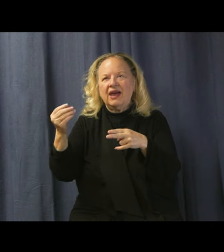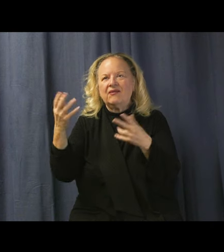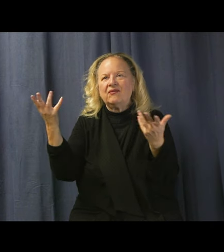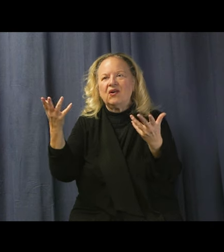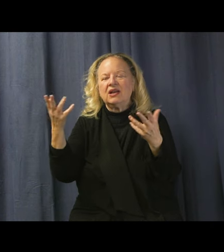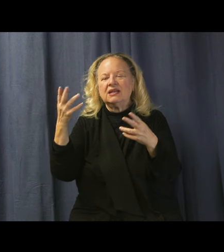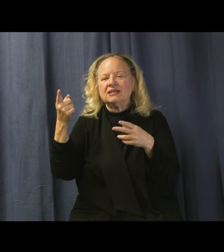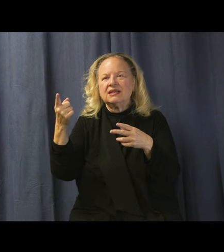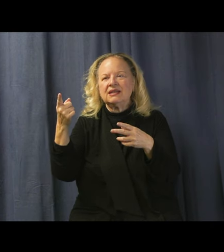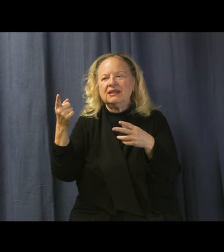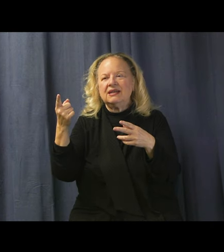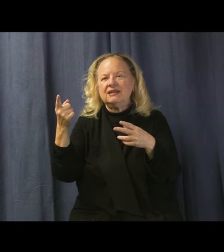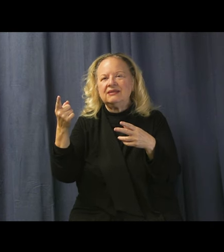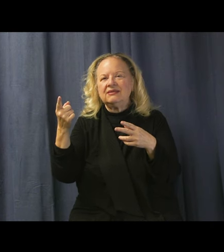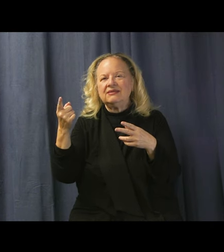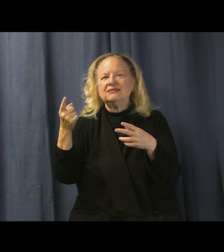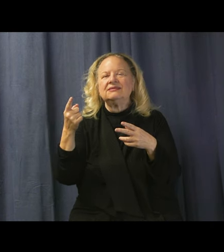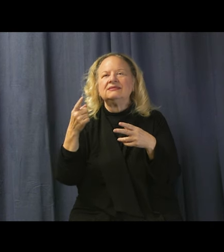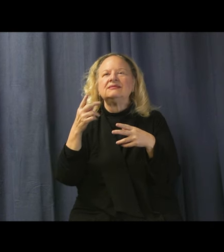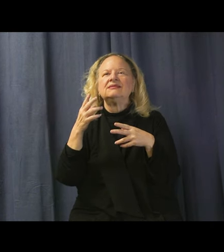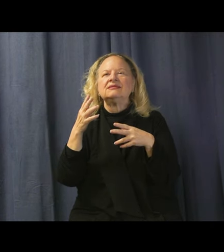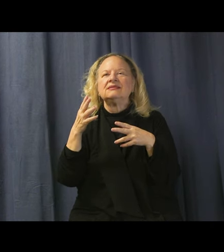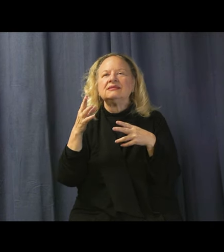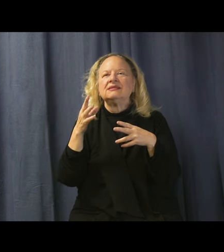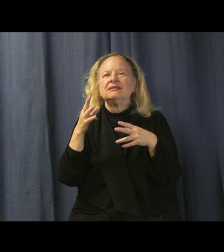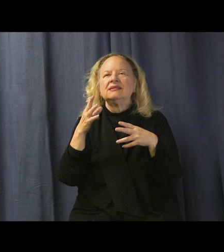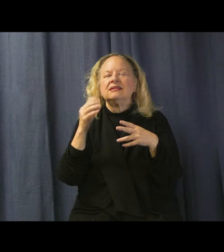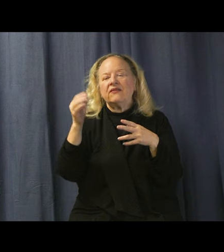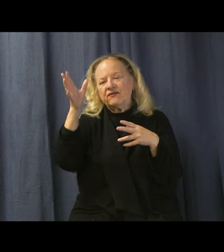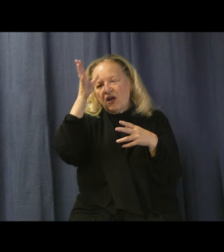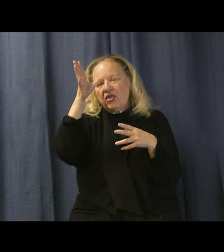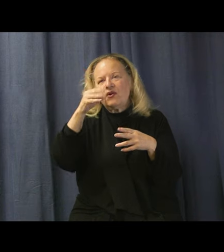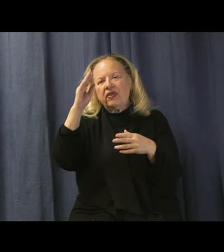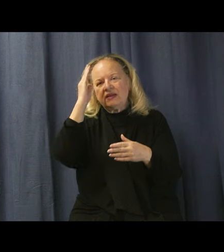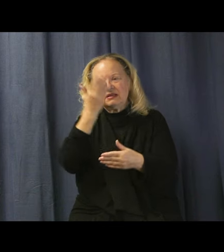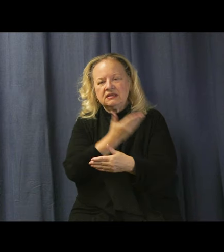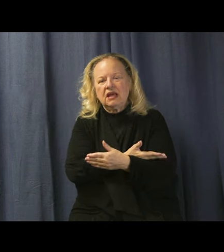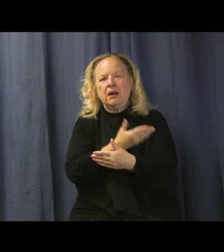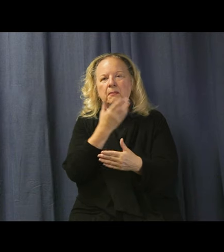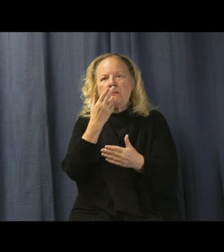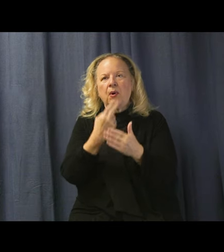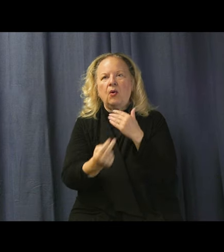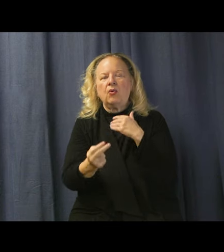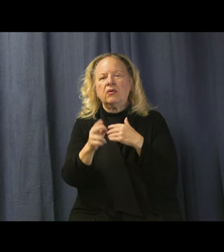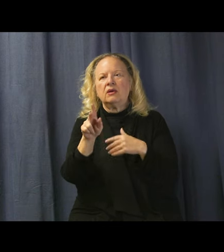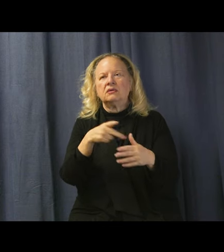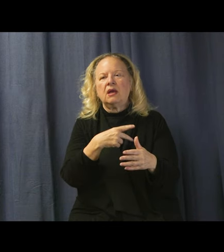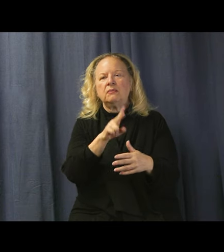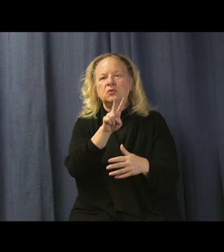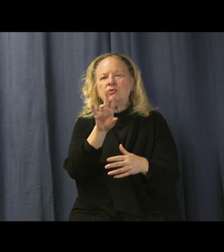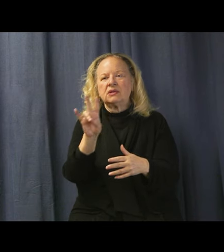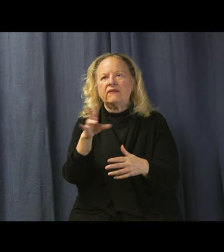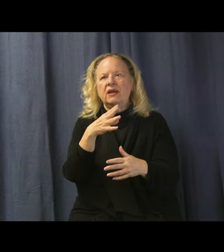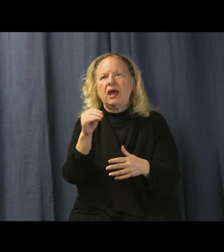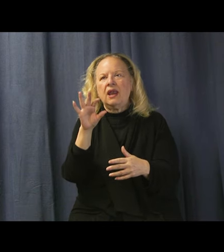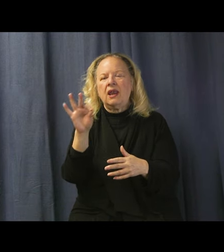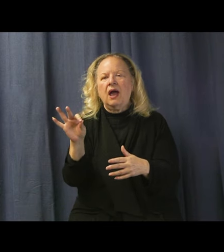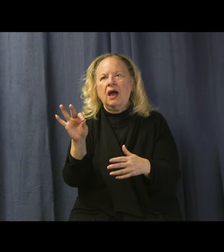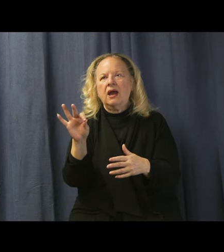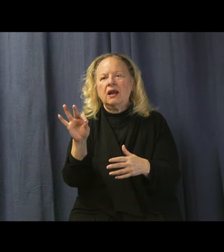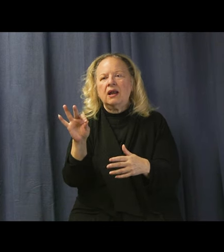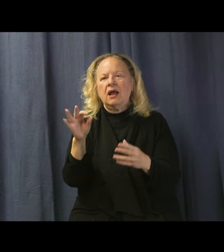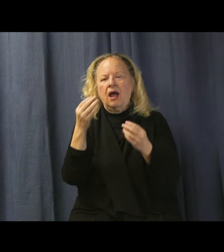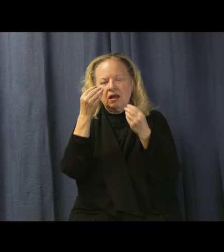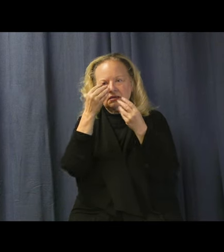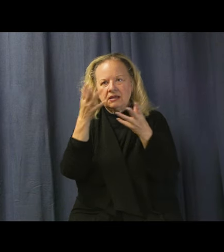what is his son's name? That tells you, you have the Father and the Son. Same thing with Psalm 2, 7, and 9. I'll tell